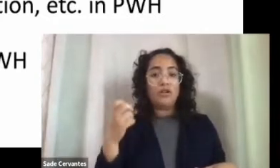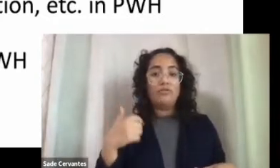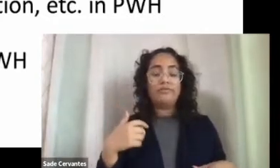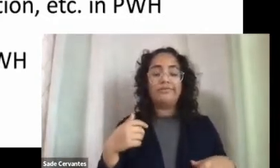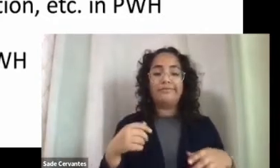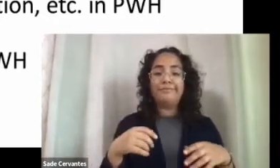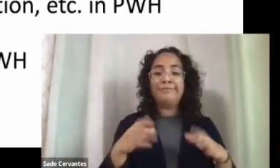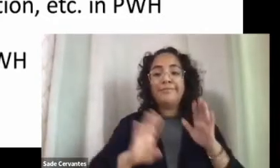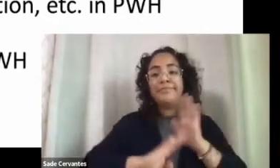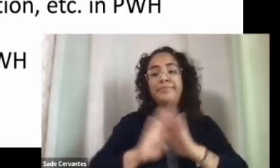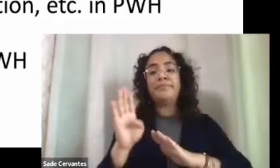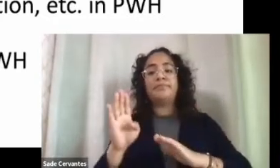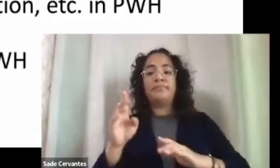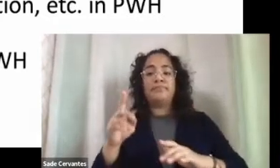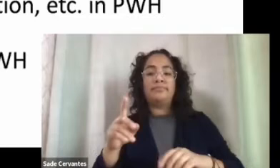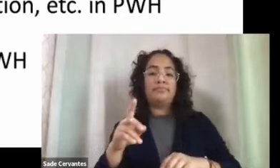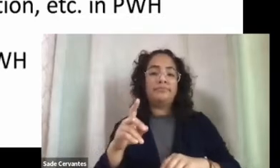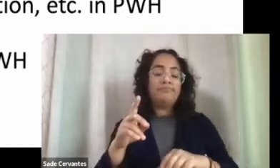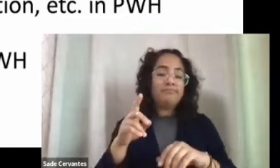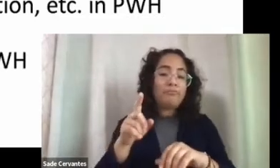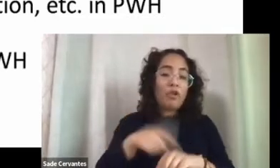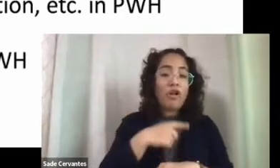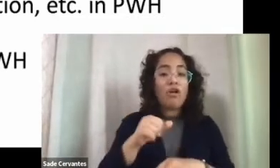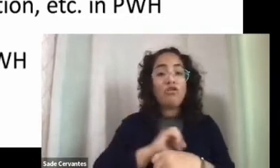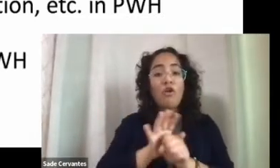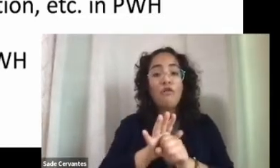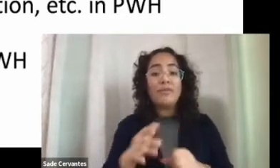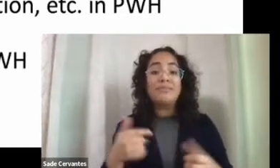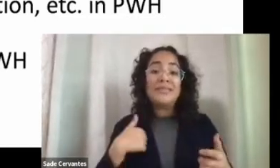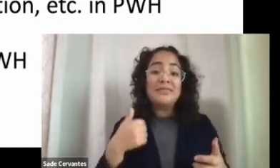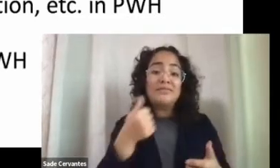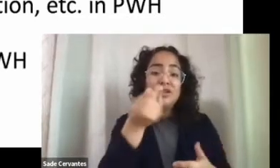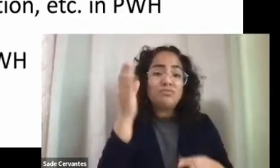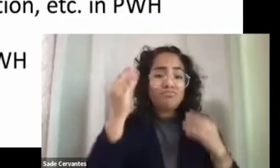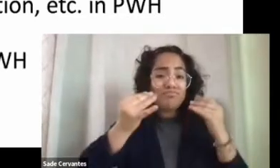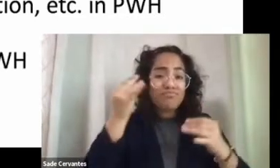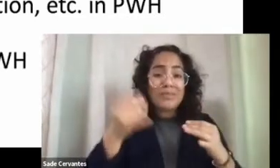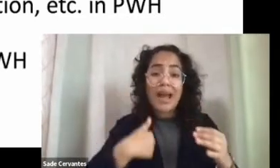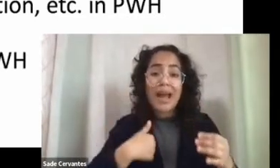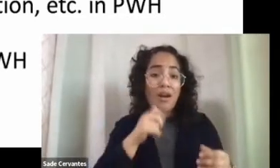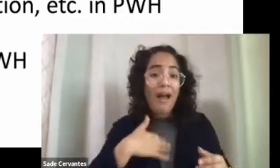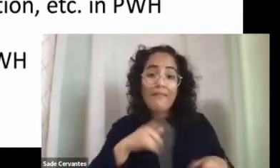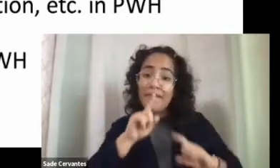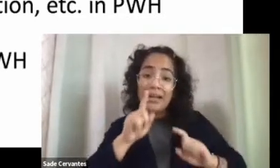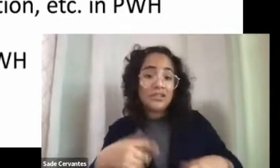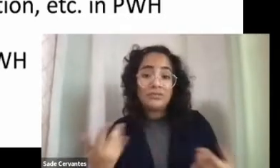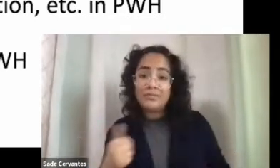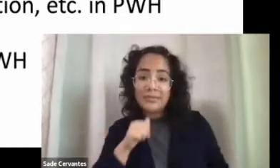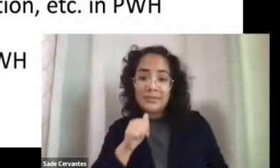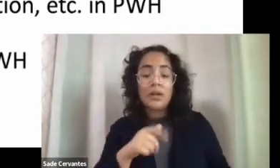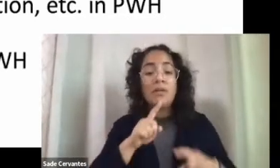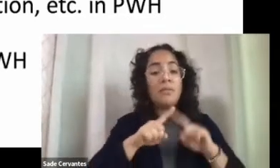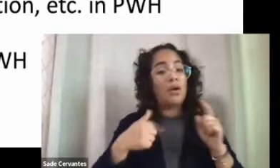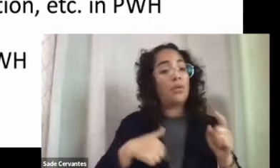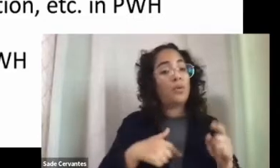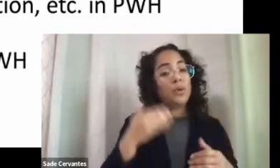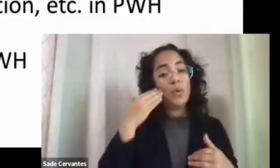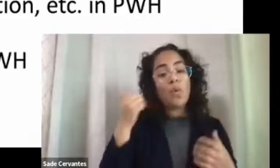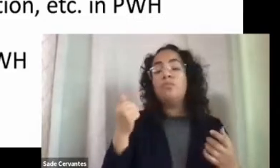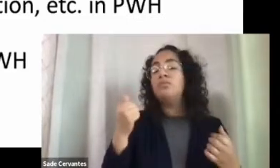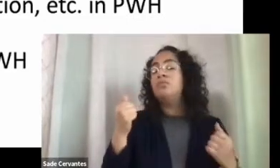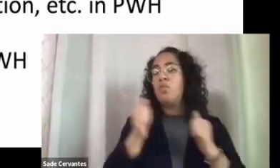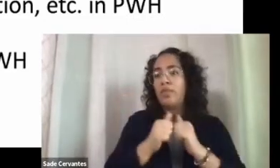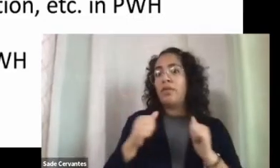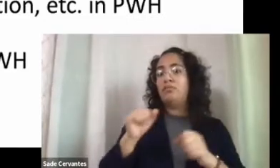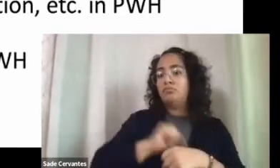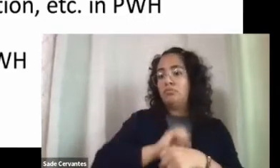thoughts. I don't have any answers. We know that in all comers with COVID,